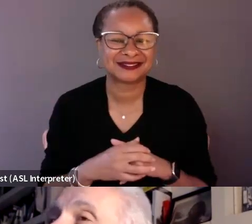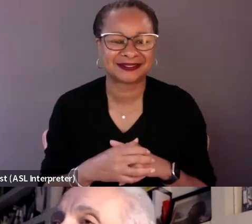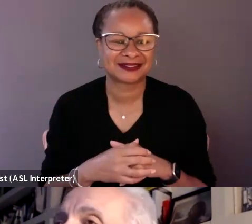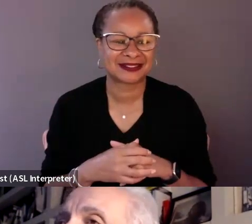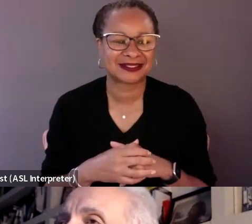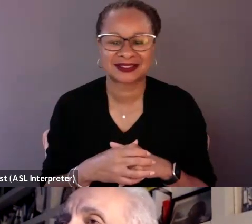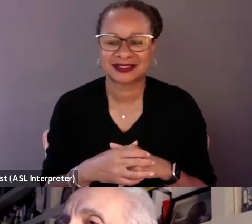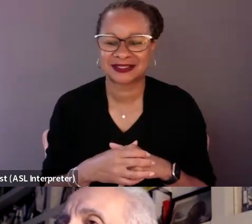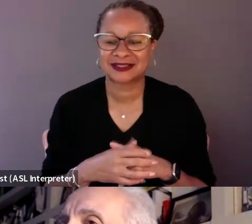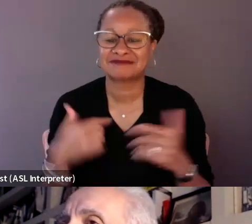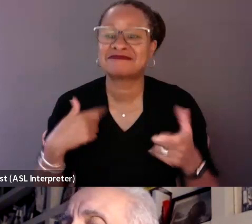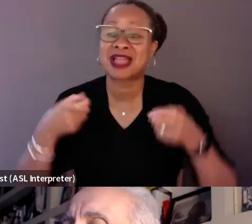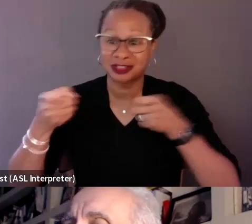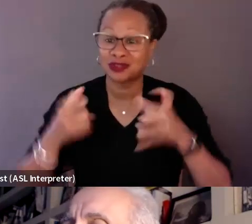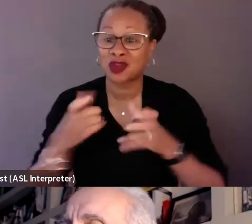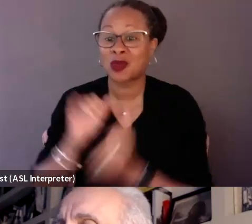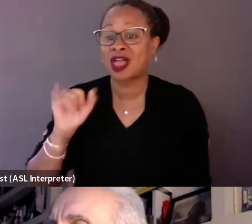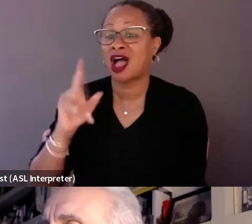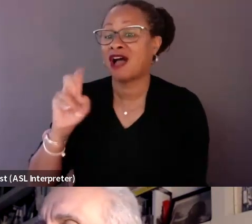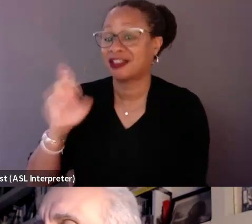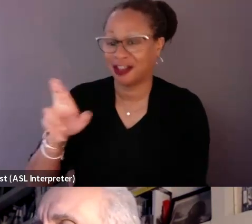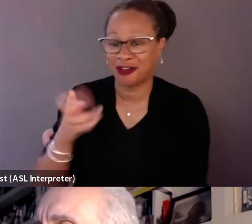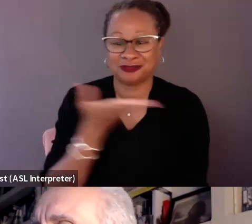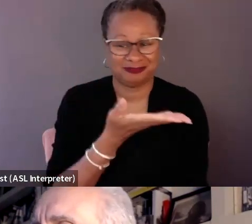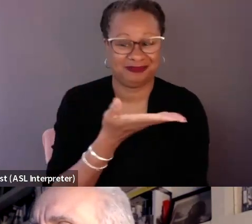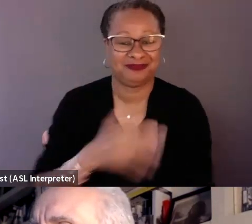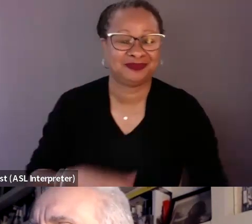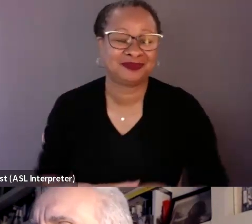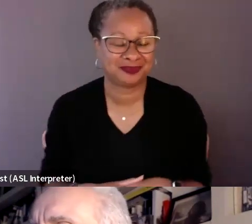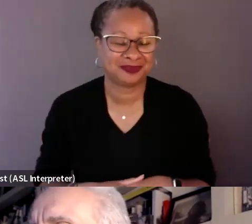And I'm the Javier. Director with Javier Mariscal of They Shot the Piano